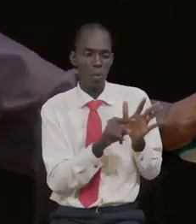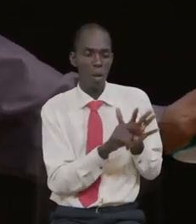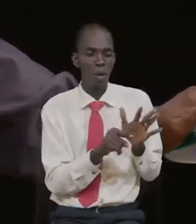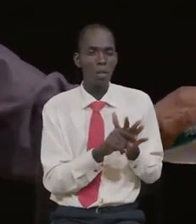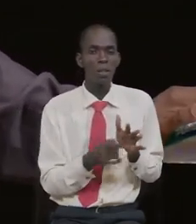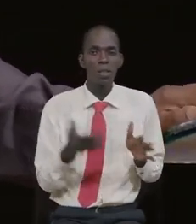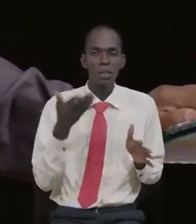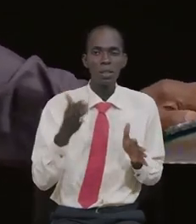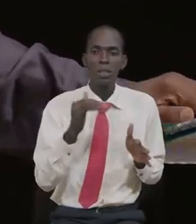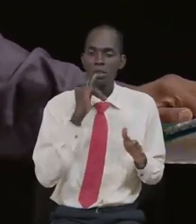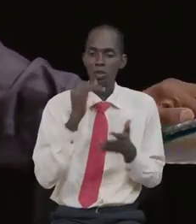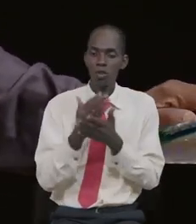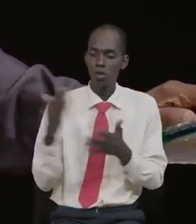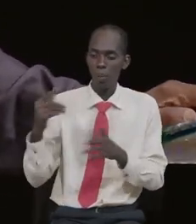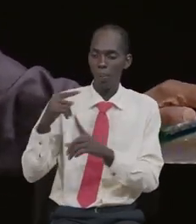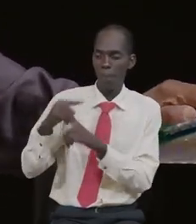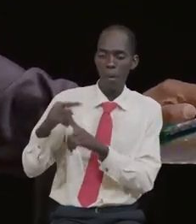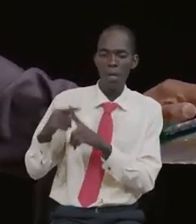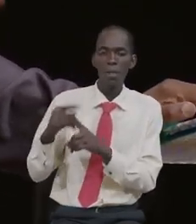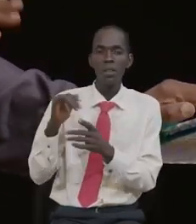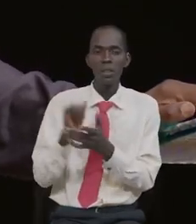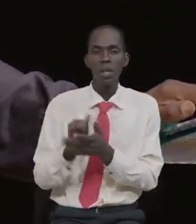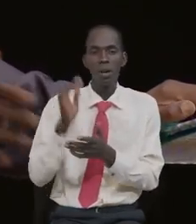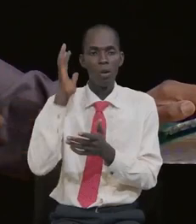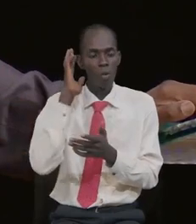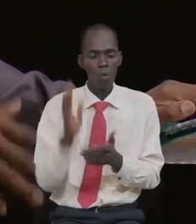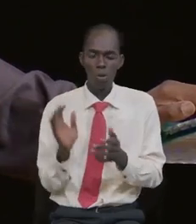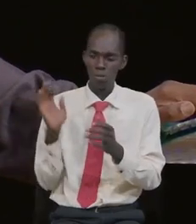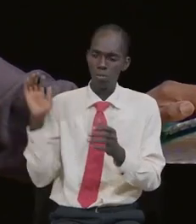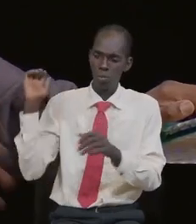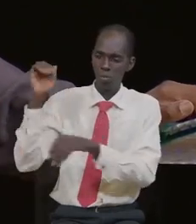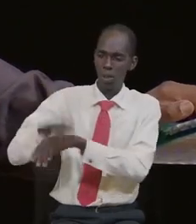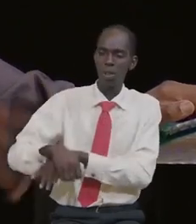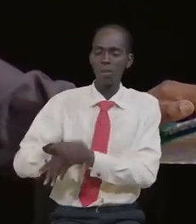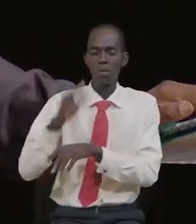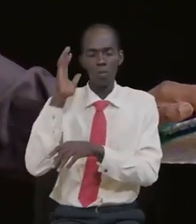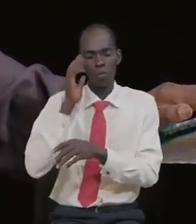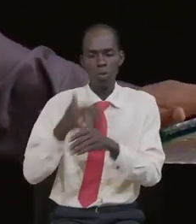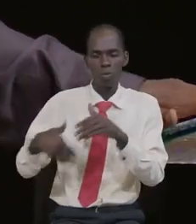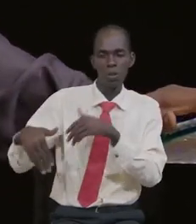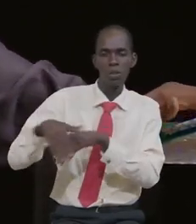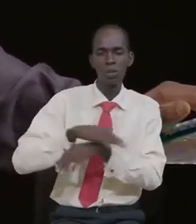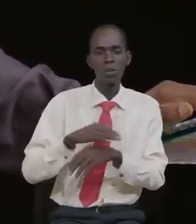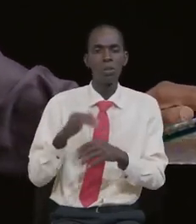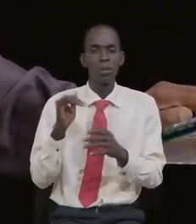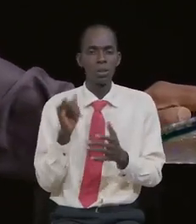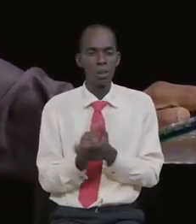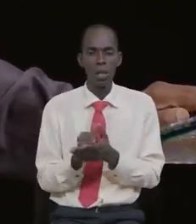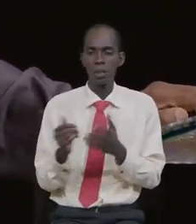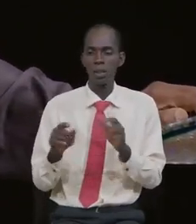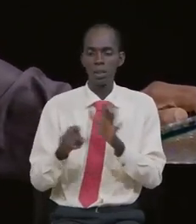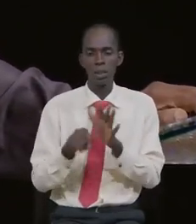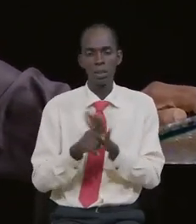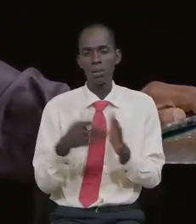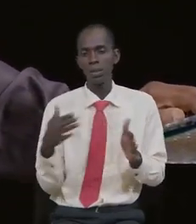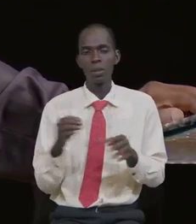is something positive that will overwhelm, overcome, overthrow that negative thing in your